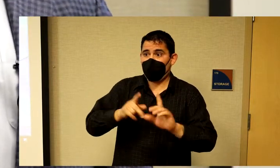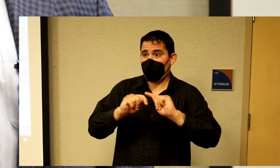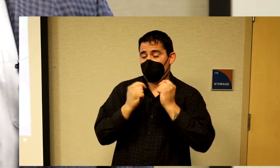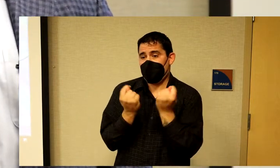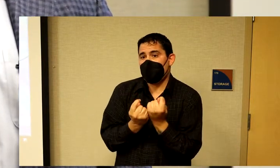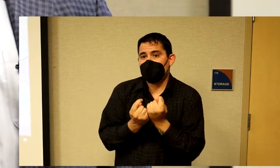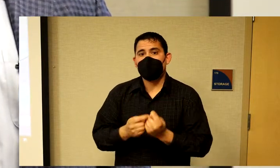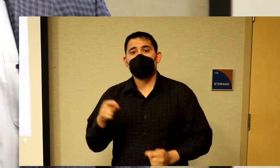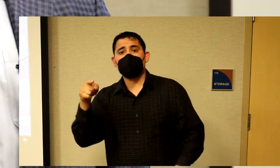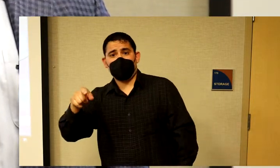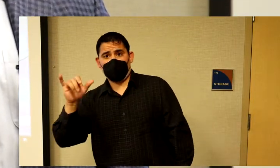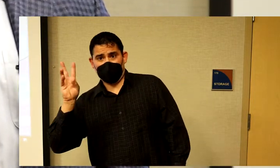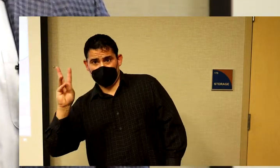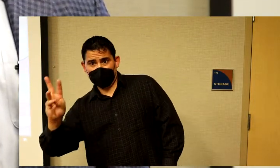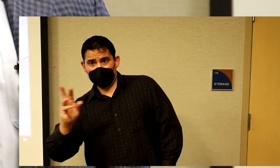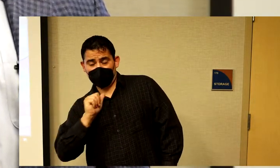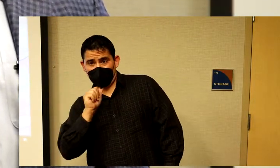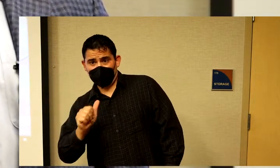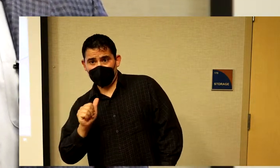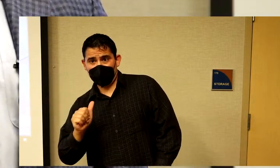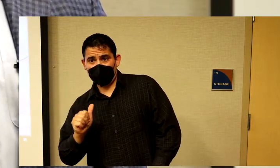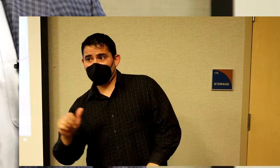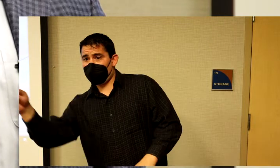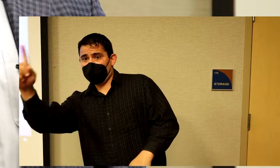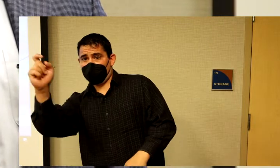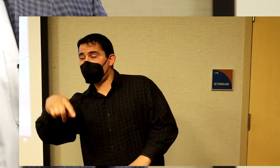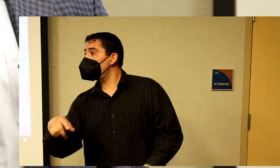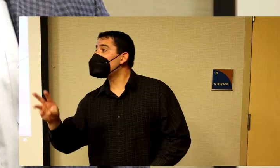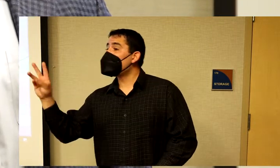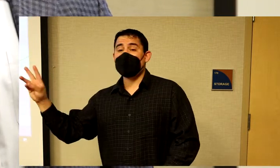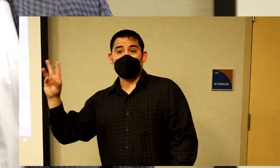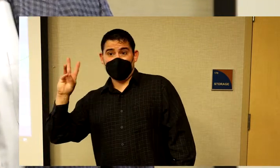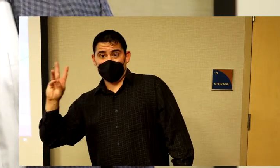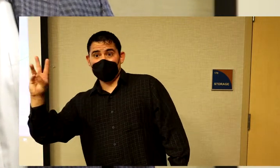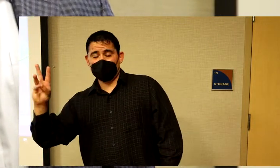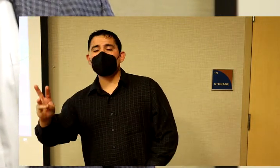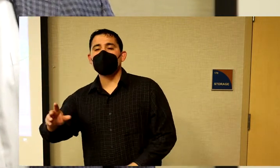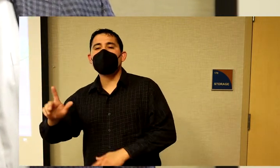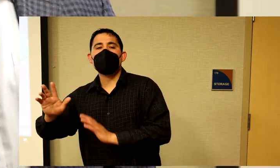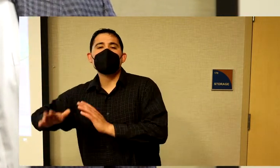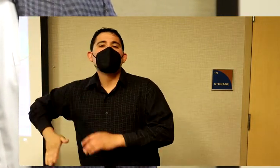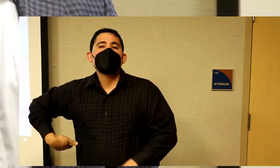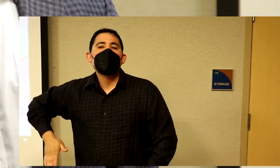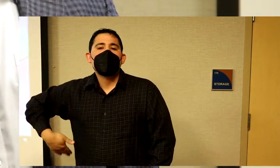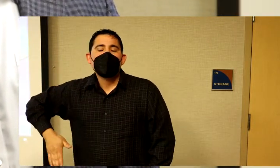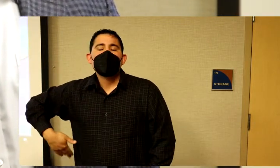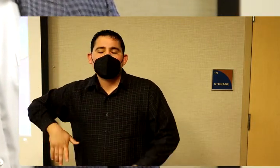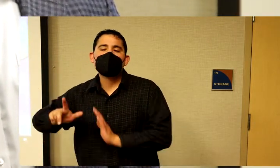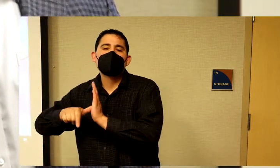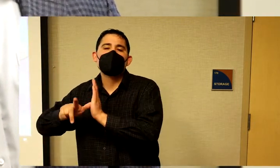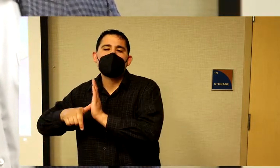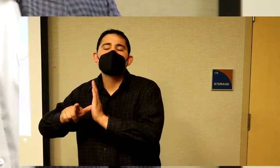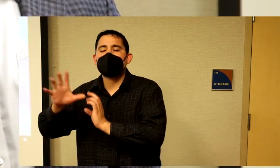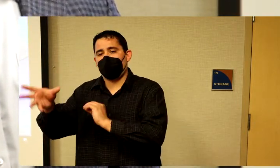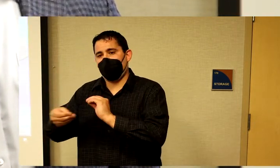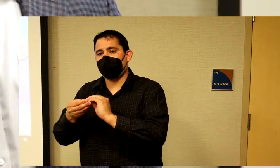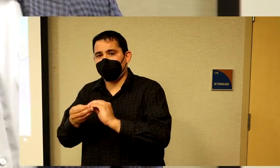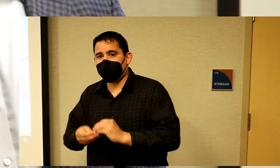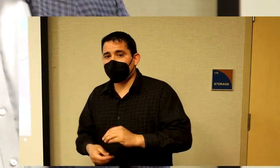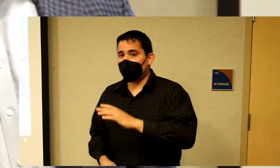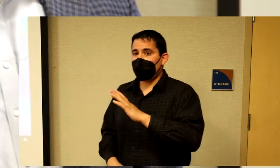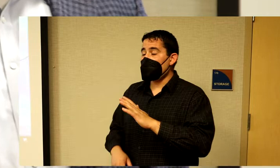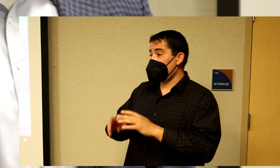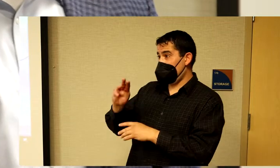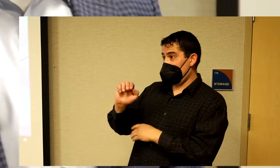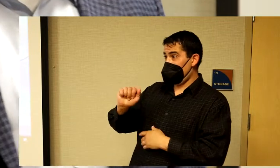one? 6 was. 6 was the late addition. I think map 5 came after Angel. I think it almost. Oh, did it?